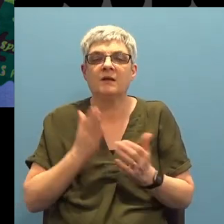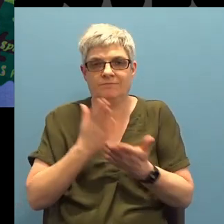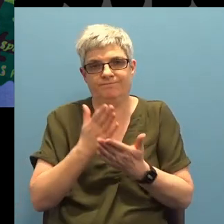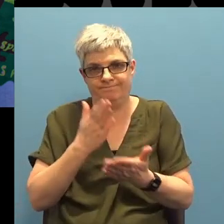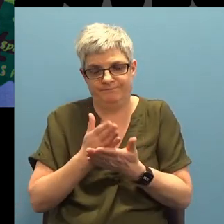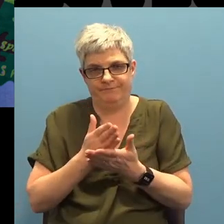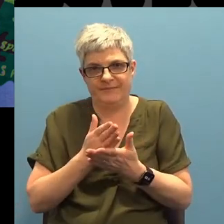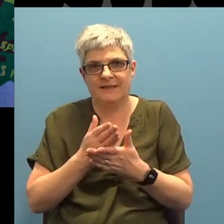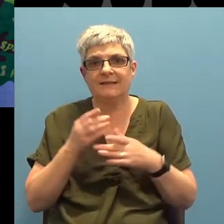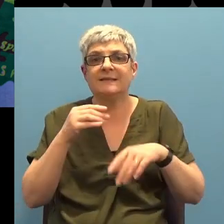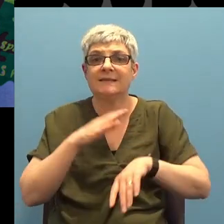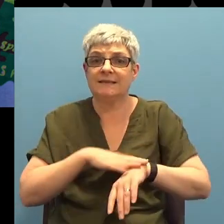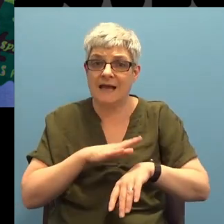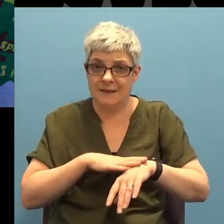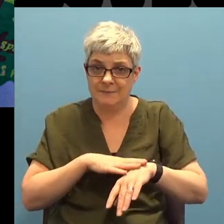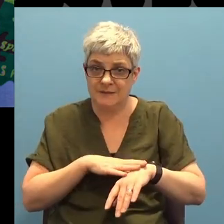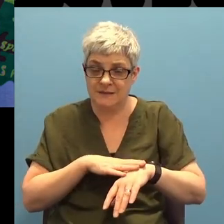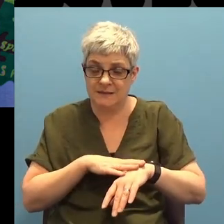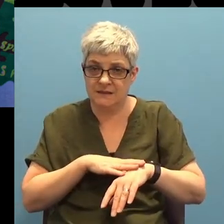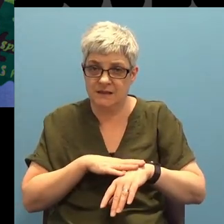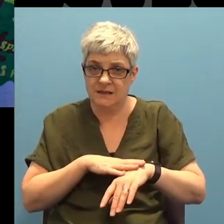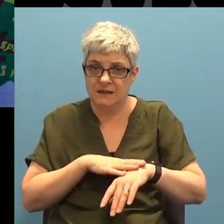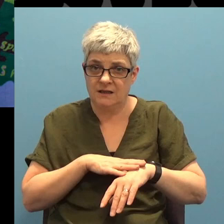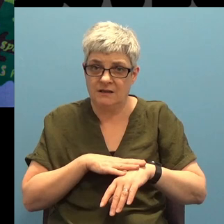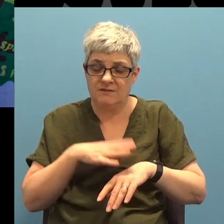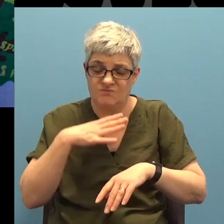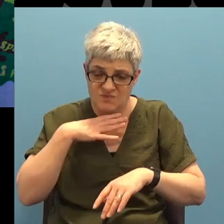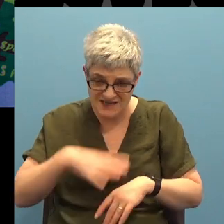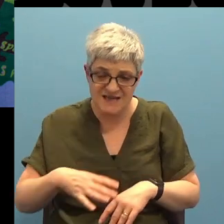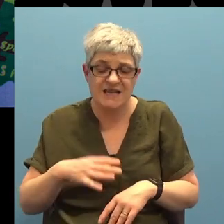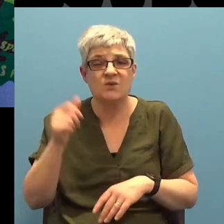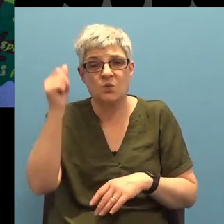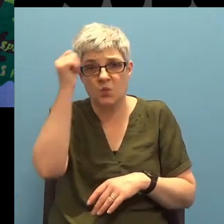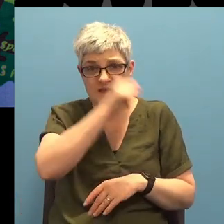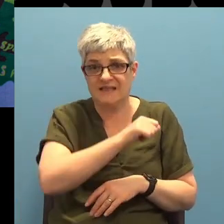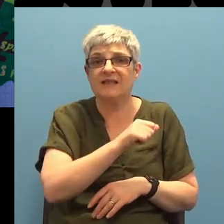Rather, in these times that call for wisdom,